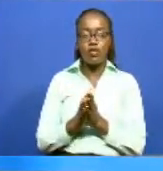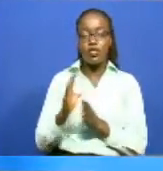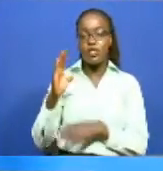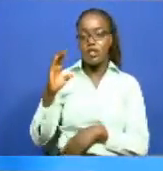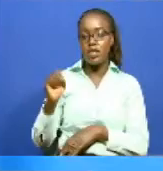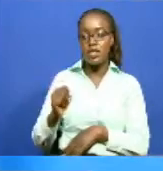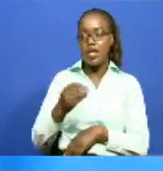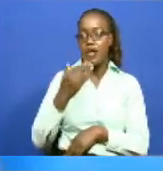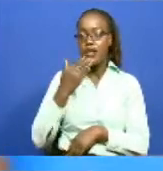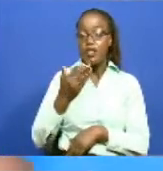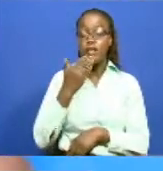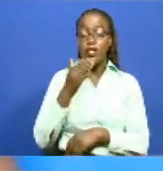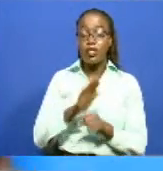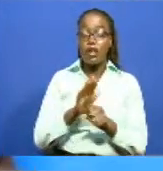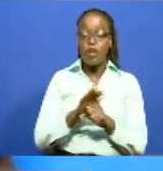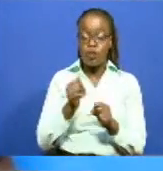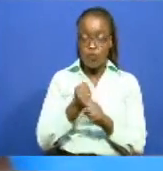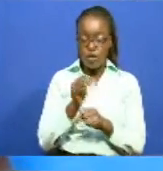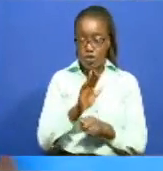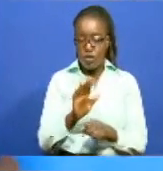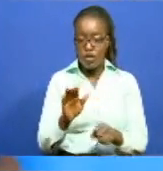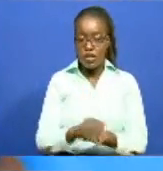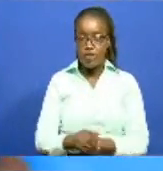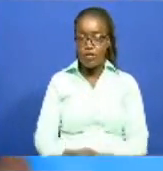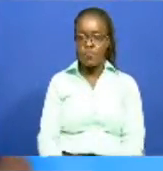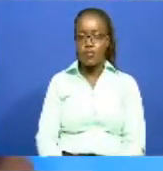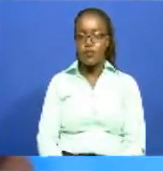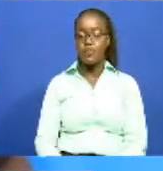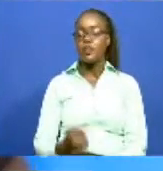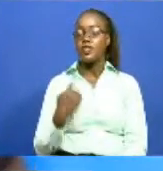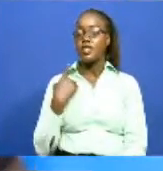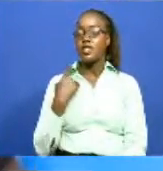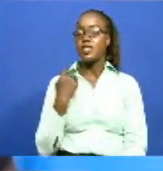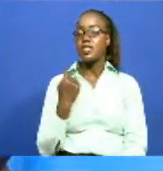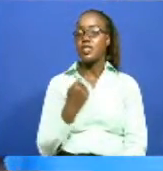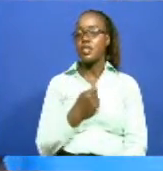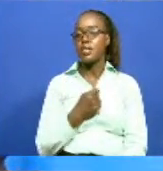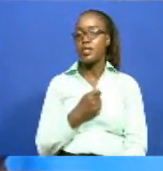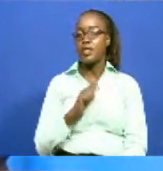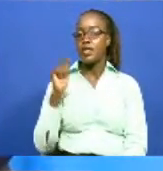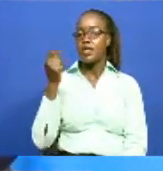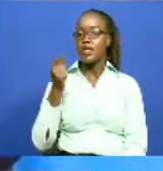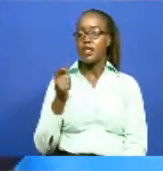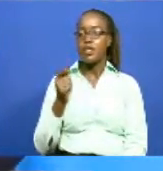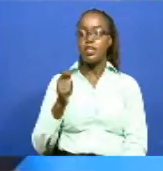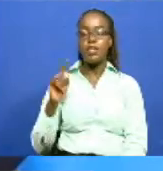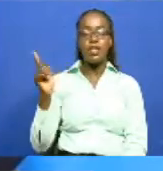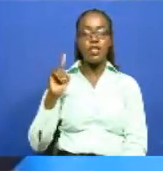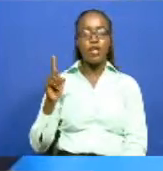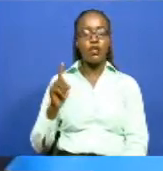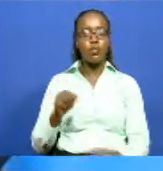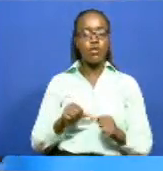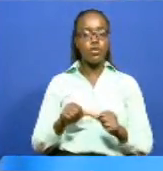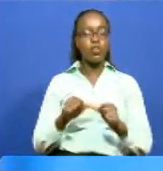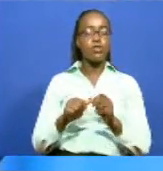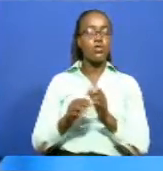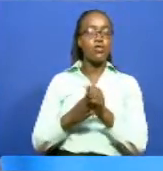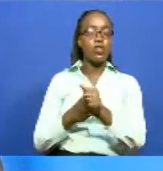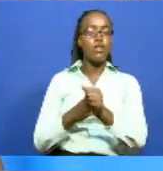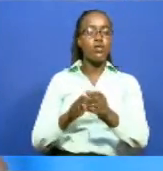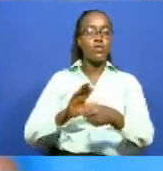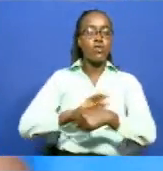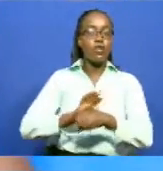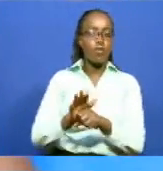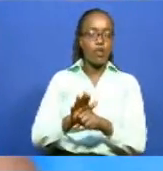much for the work that you're doing. As of yesterday, fellow Kenyans, Nairobi continues to lead with a number of